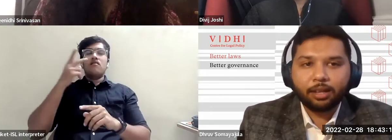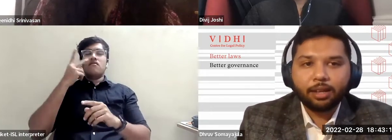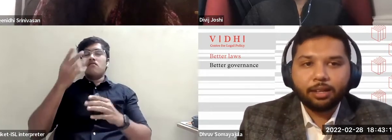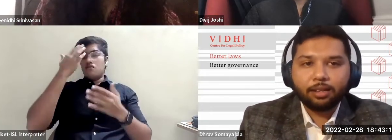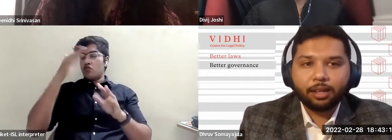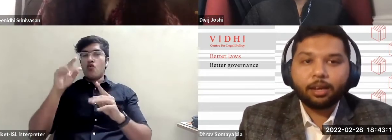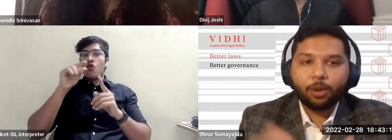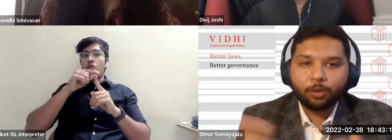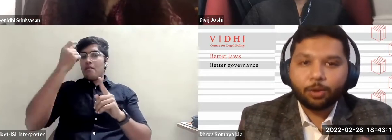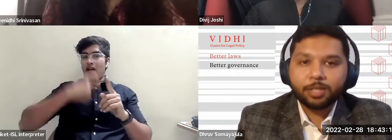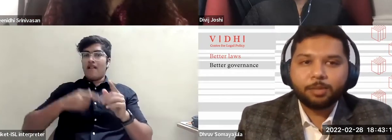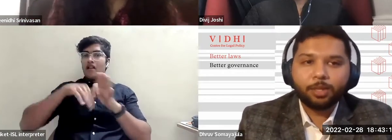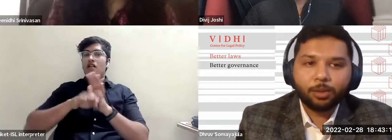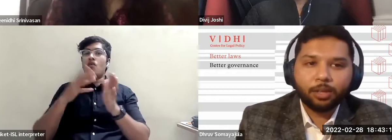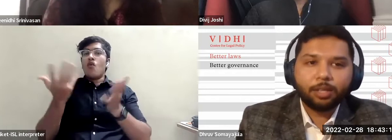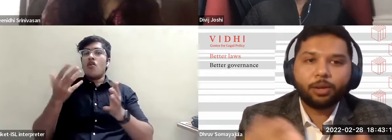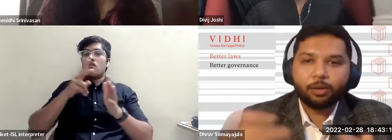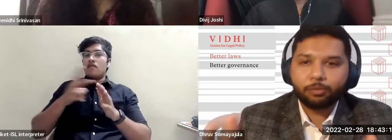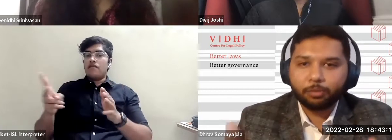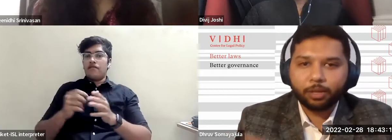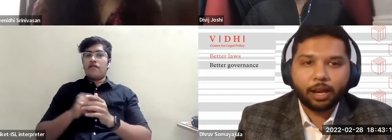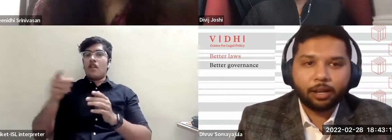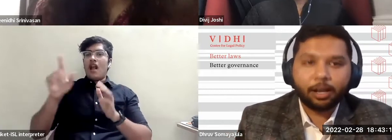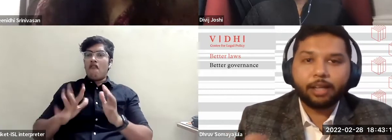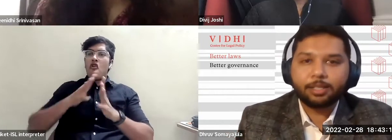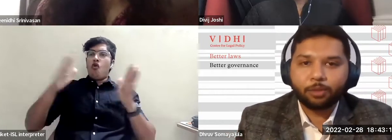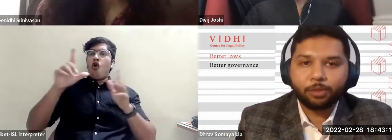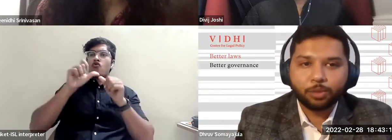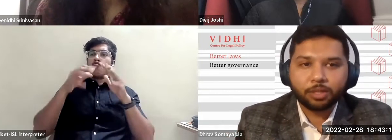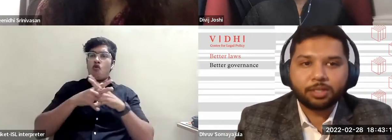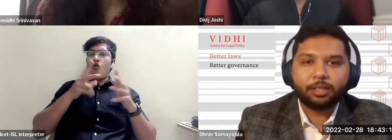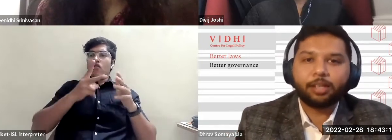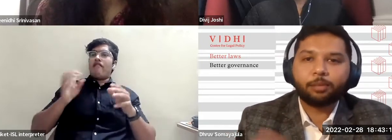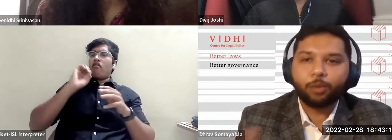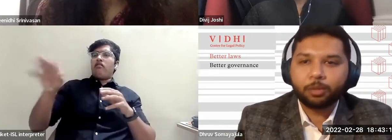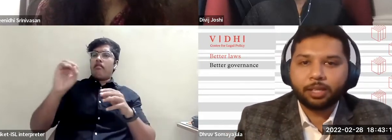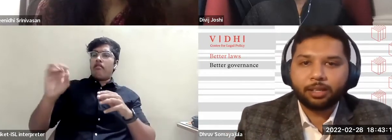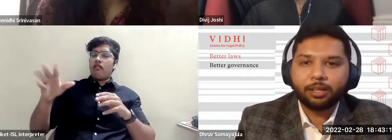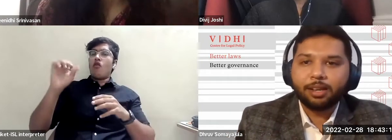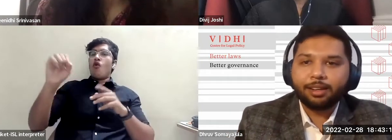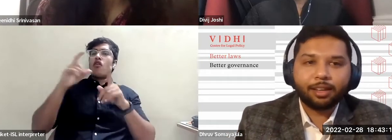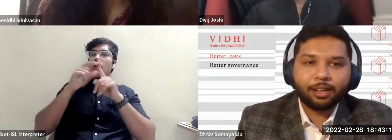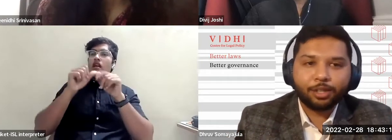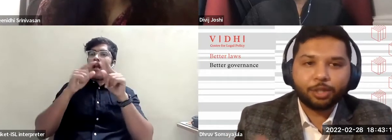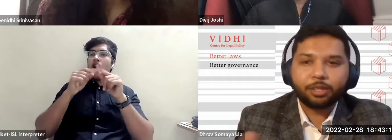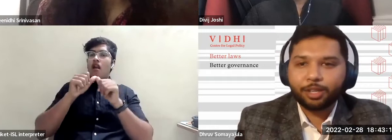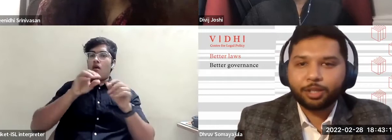at? There are a lot of concepts being thrown at them, a lot of like rights of users, like data portability,